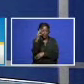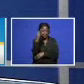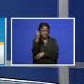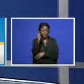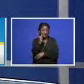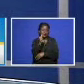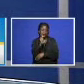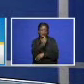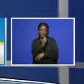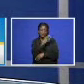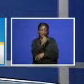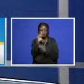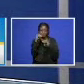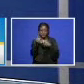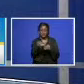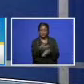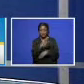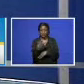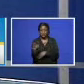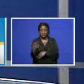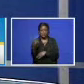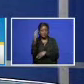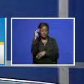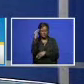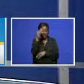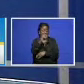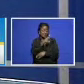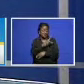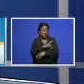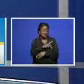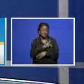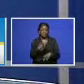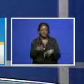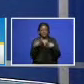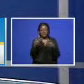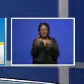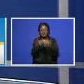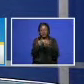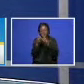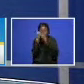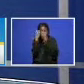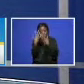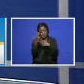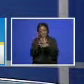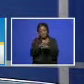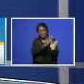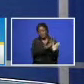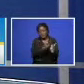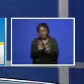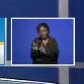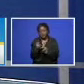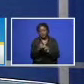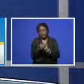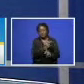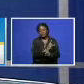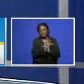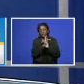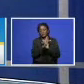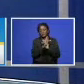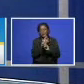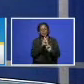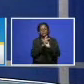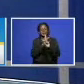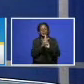Resources, the Honorable Michael Pintard provided more insight on plans to preserve and protect well-loved delicacies like the conch and Bahamian